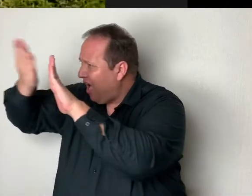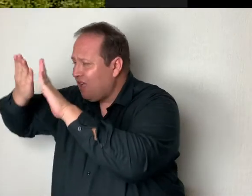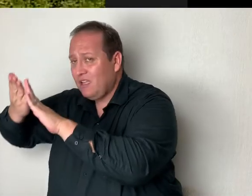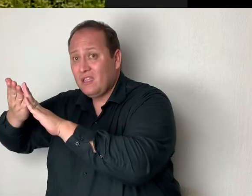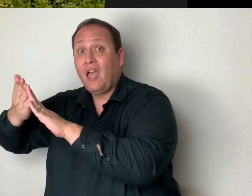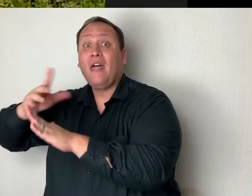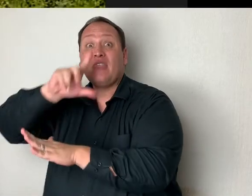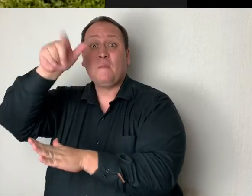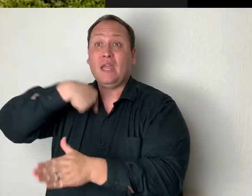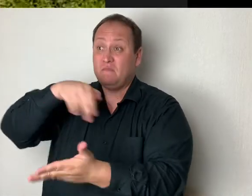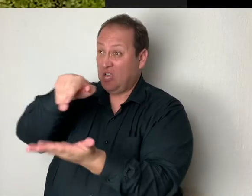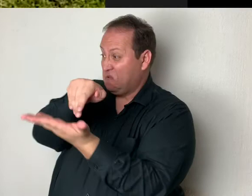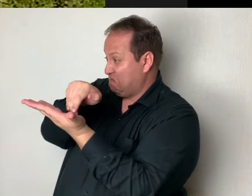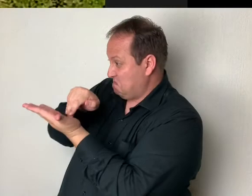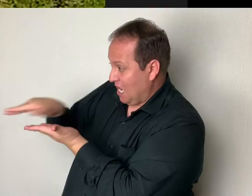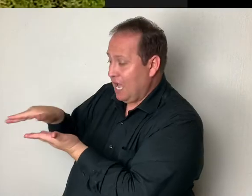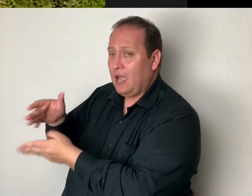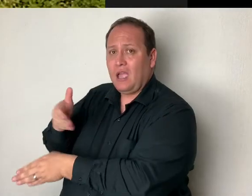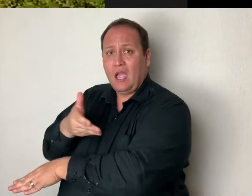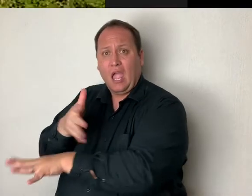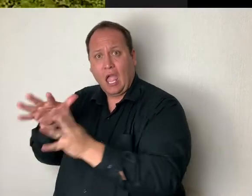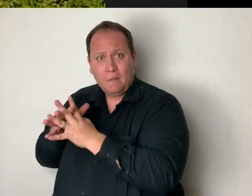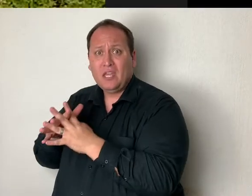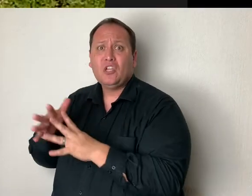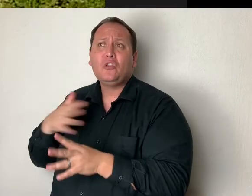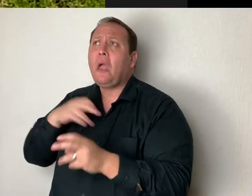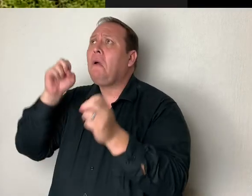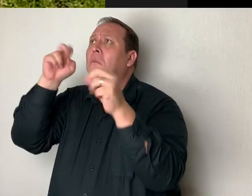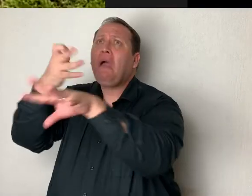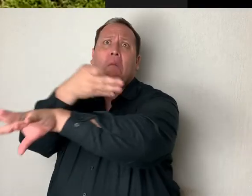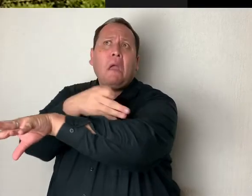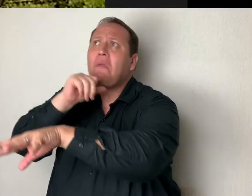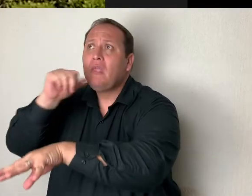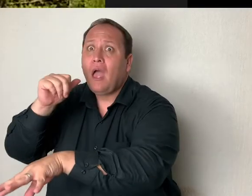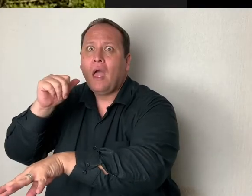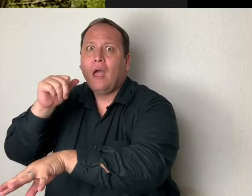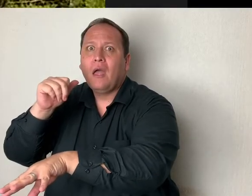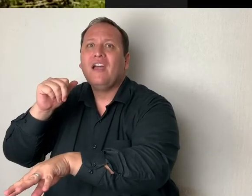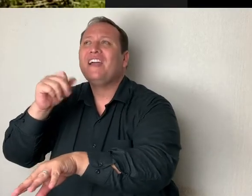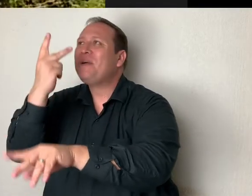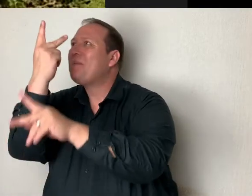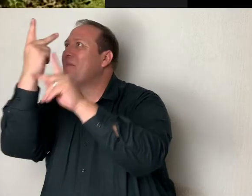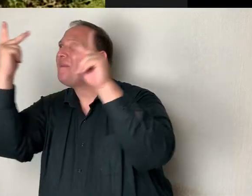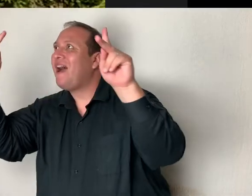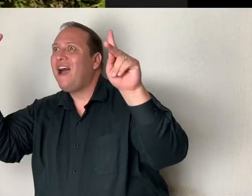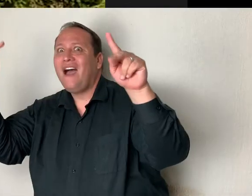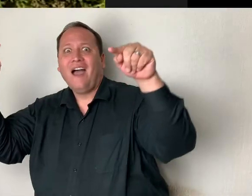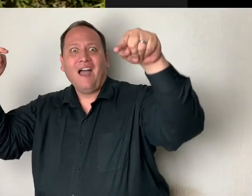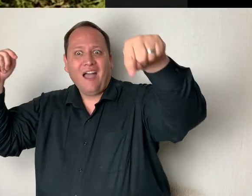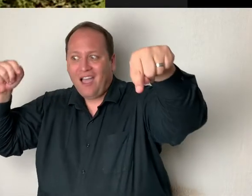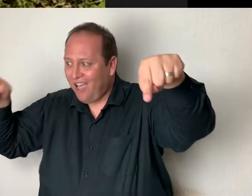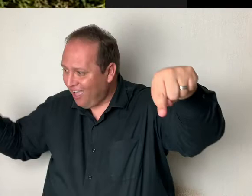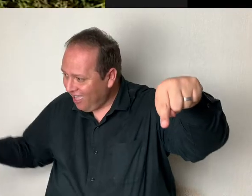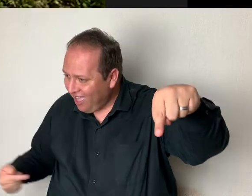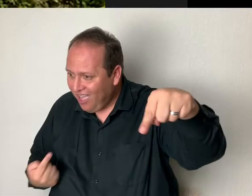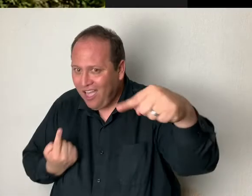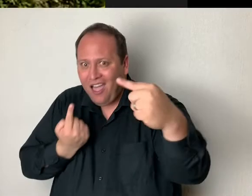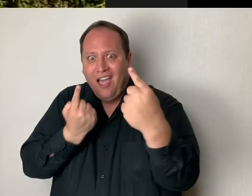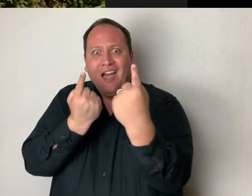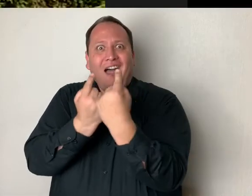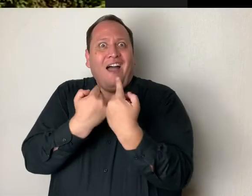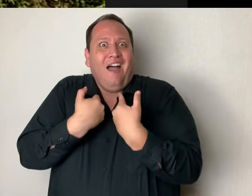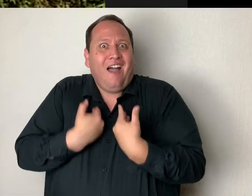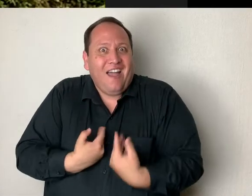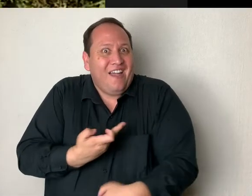my family for a few years, Friendship Park provided the setting for my family reunification with my